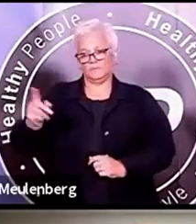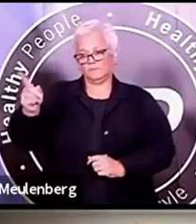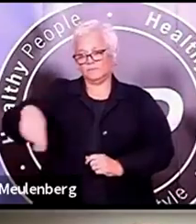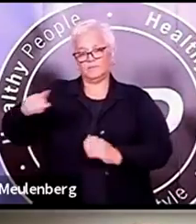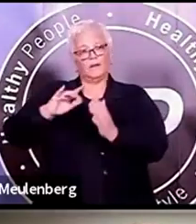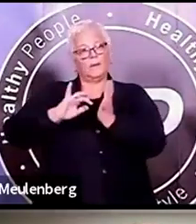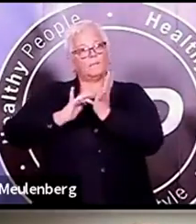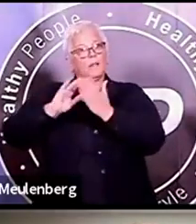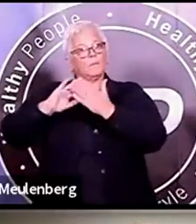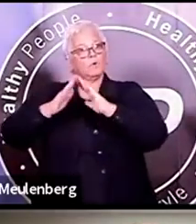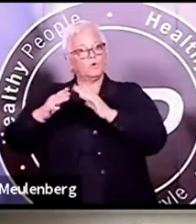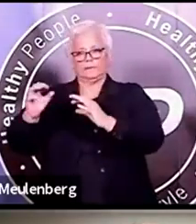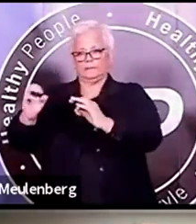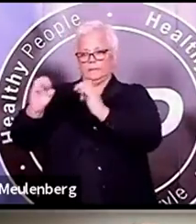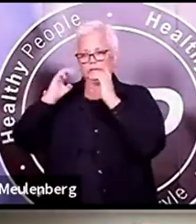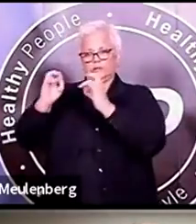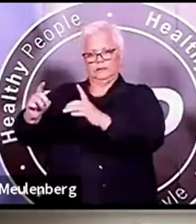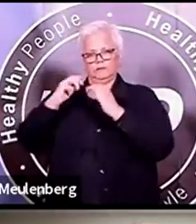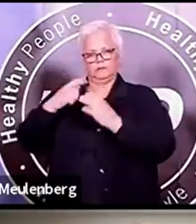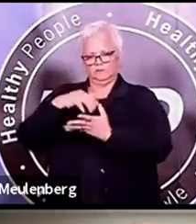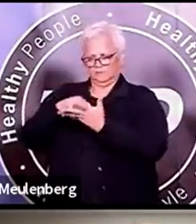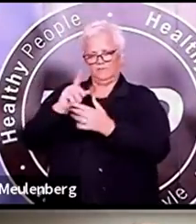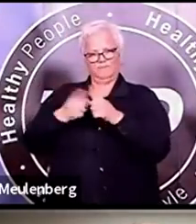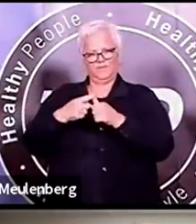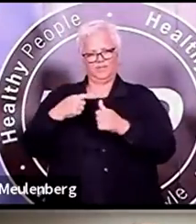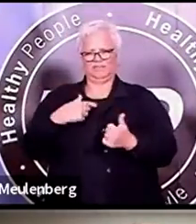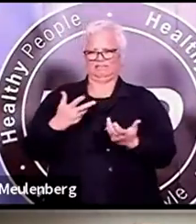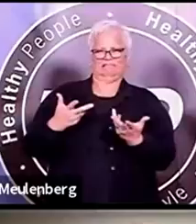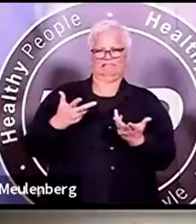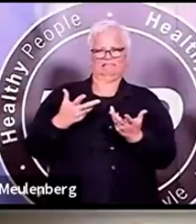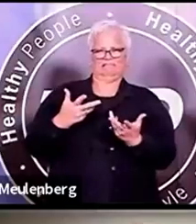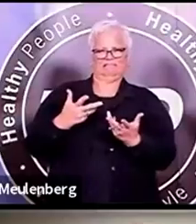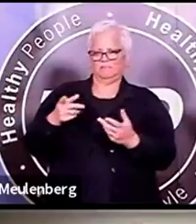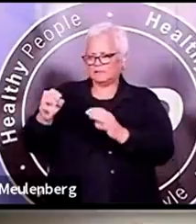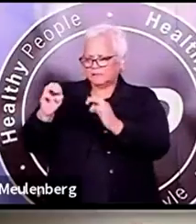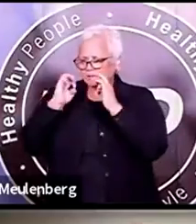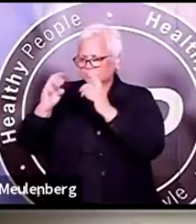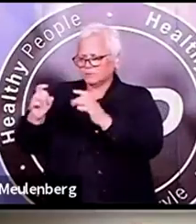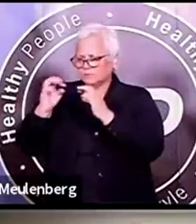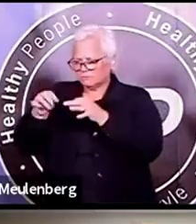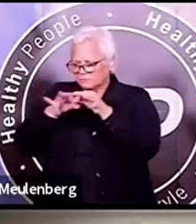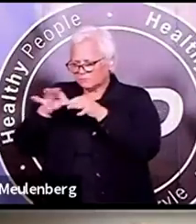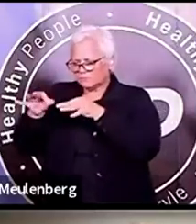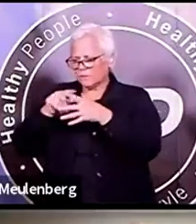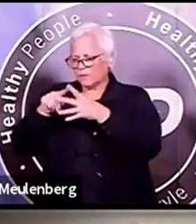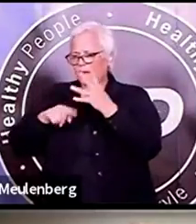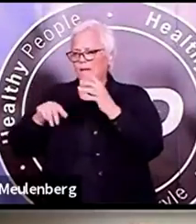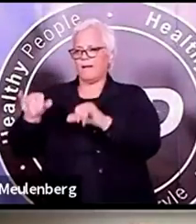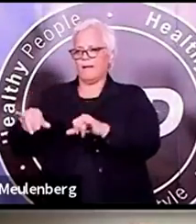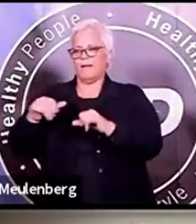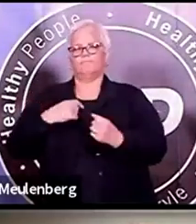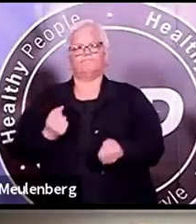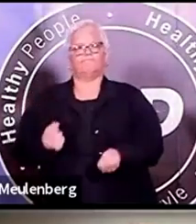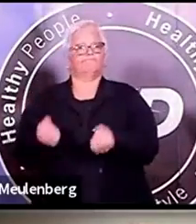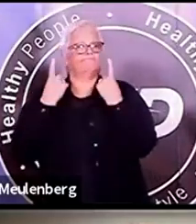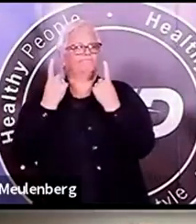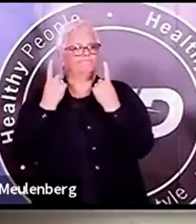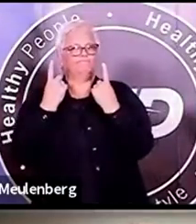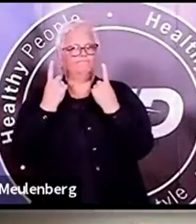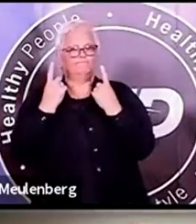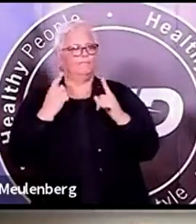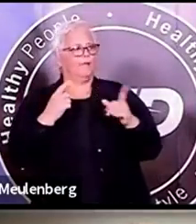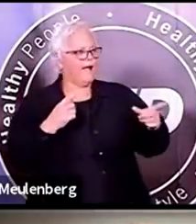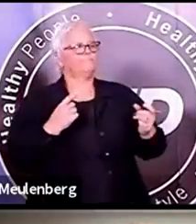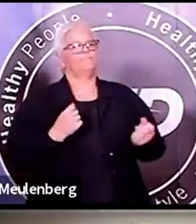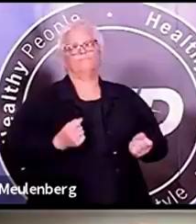on the week of Thanksgiving was unanimous. And I'm very proud of the fact that we have neighbors in cities